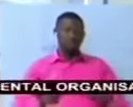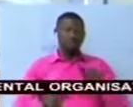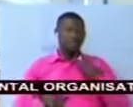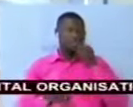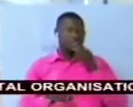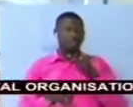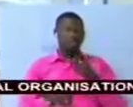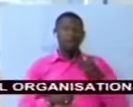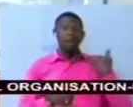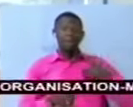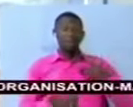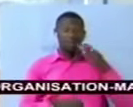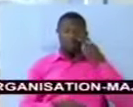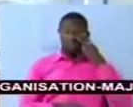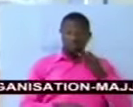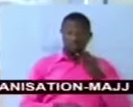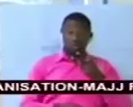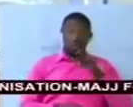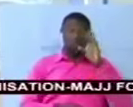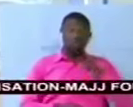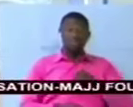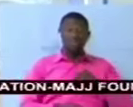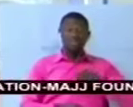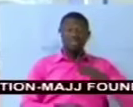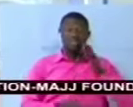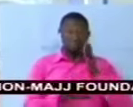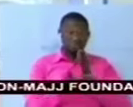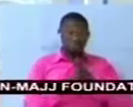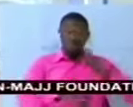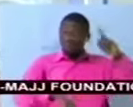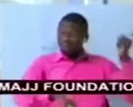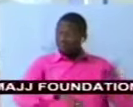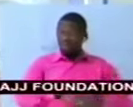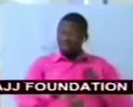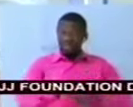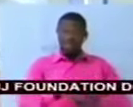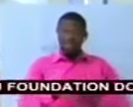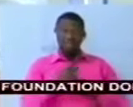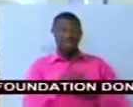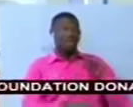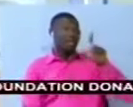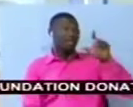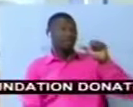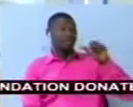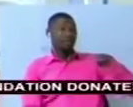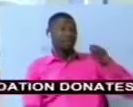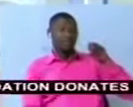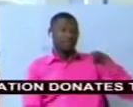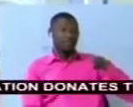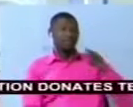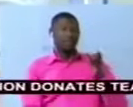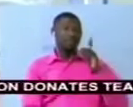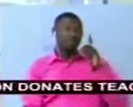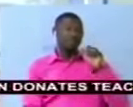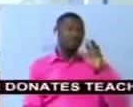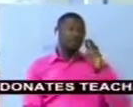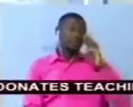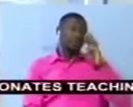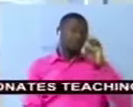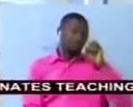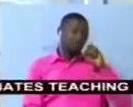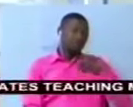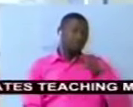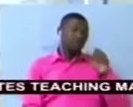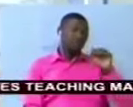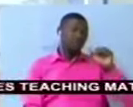actual beating were Lamin Dabo and Alhaji Moore, you did not in fact see Lamin Dabo beat